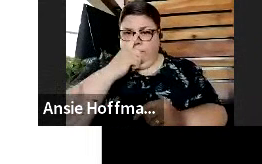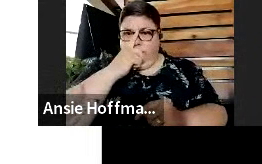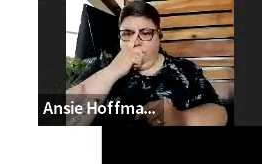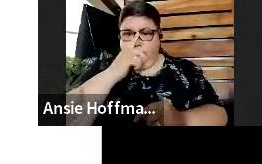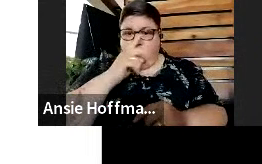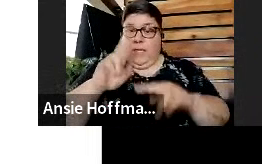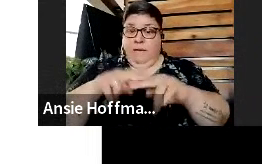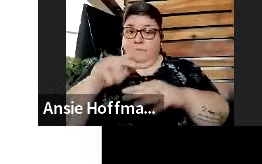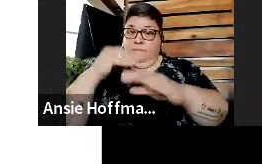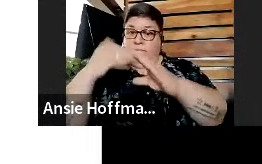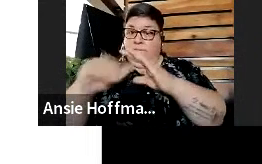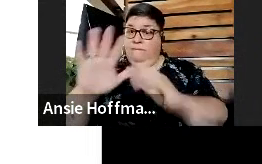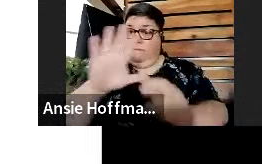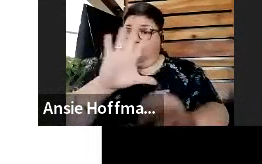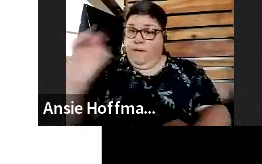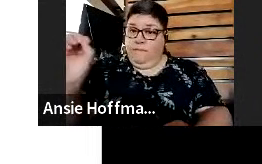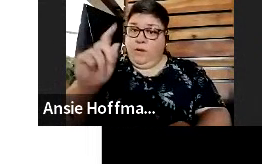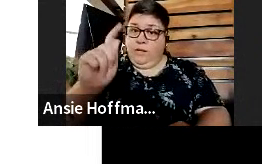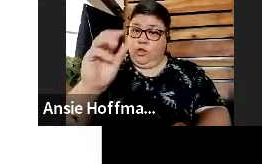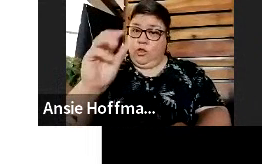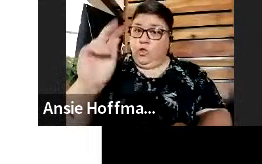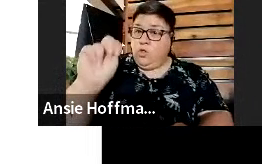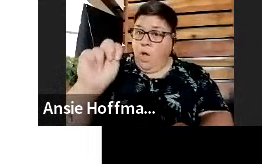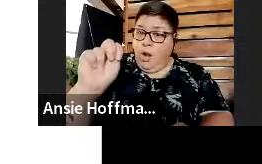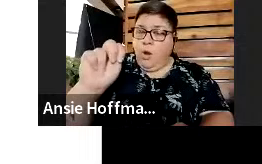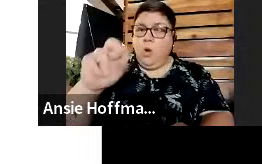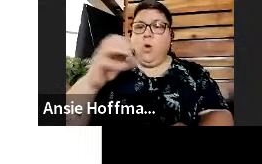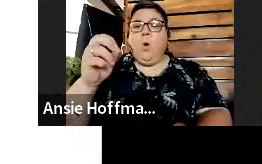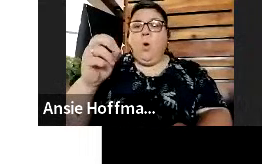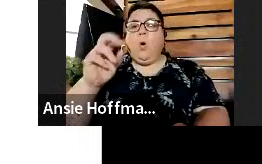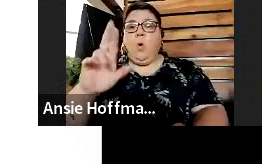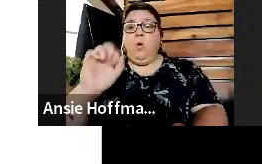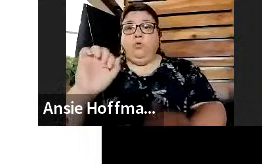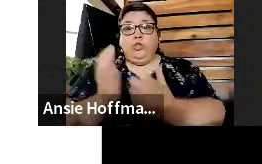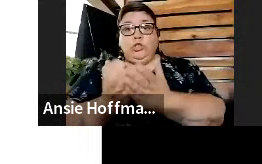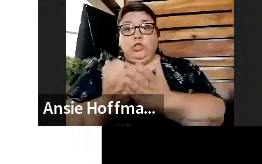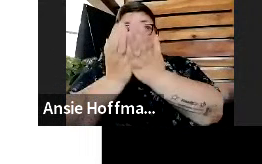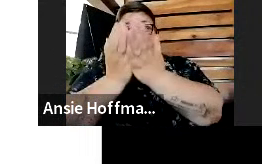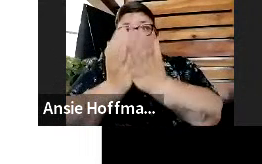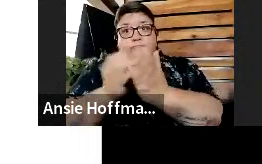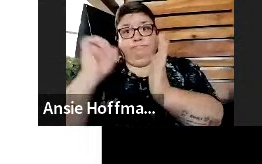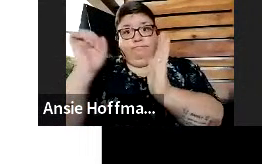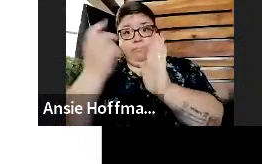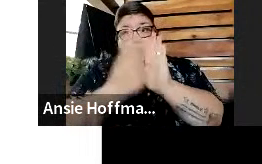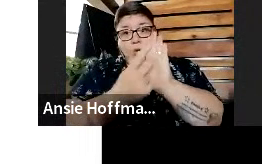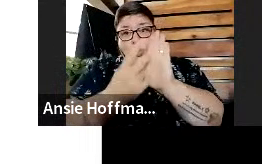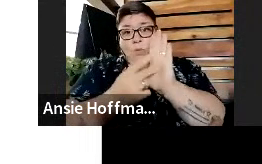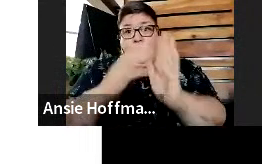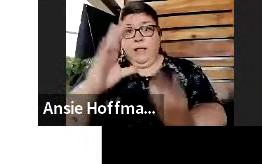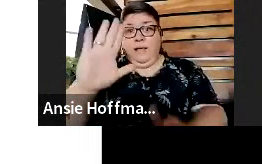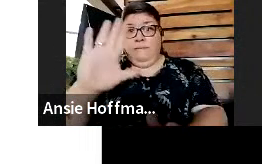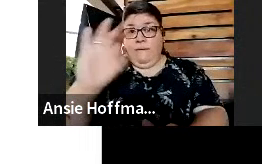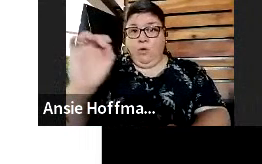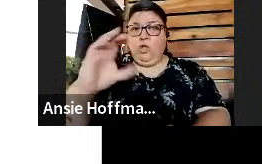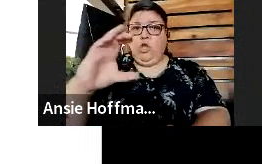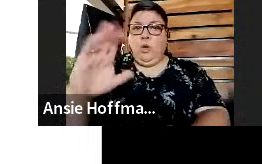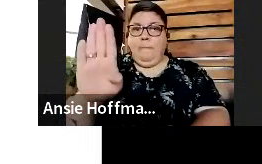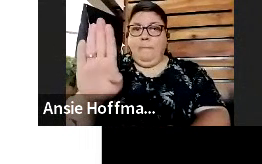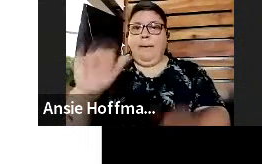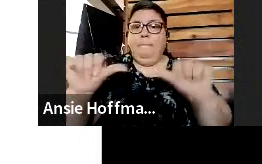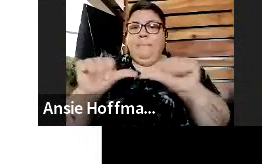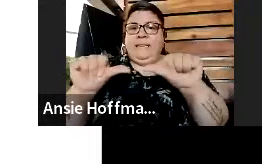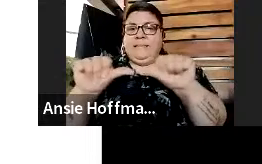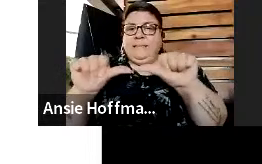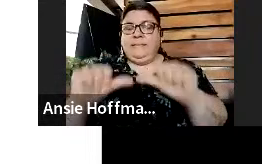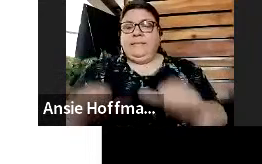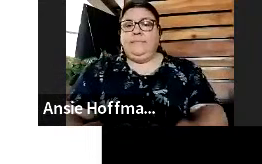500 tons or if the measurements for shipping purposes exceed 500 cubic meters. It is important